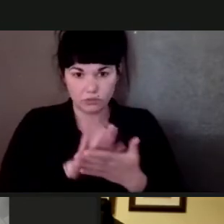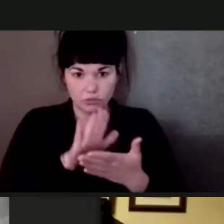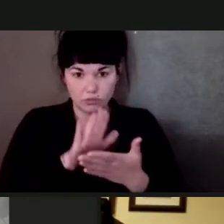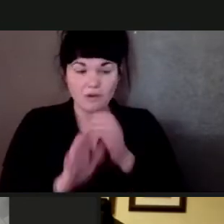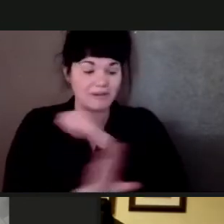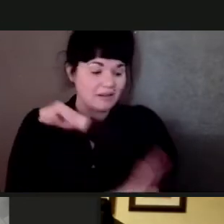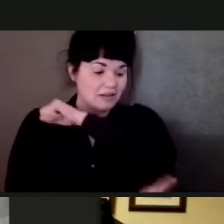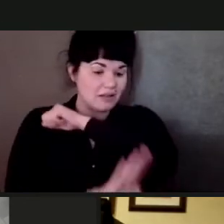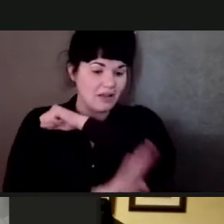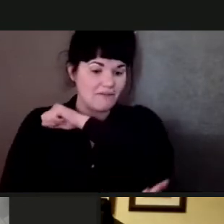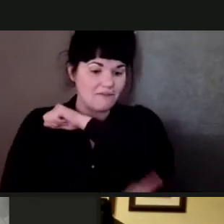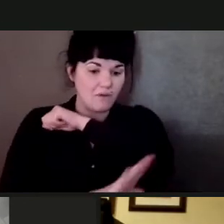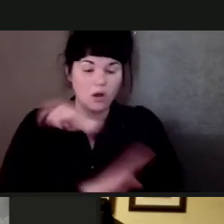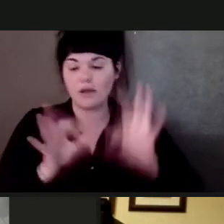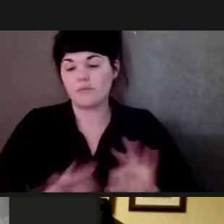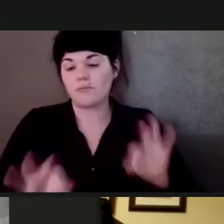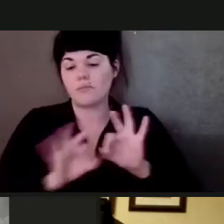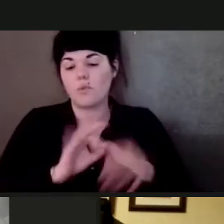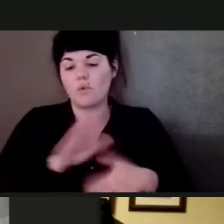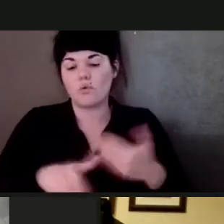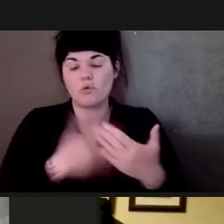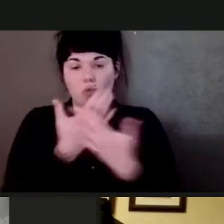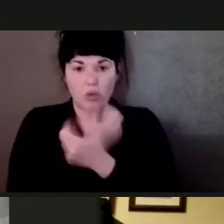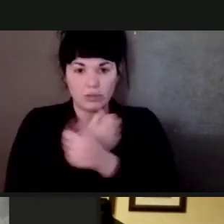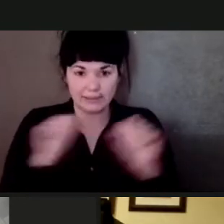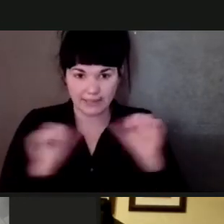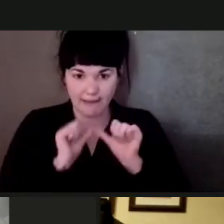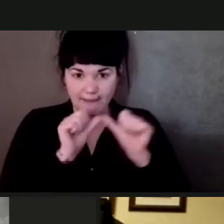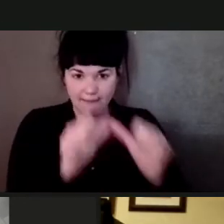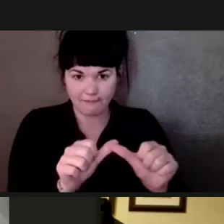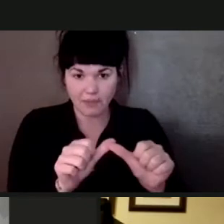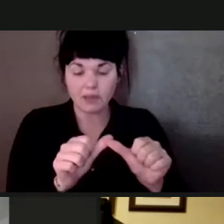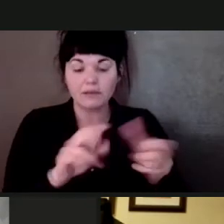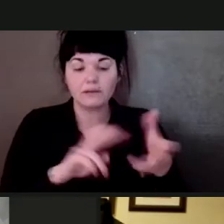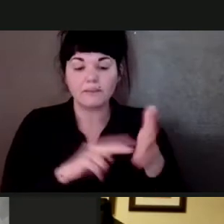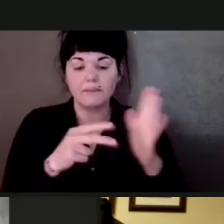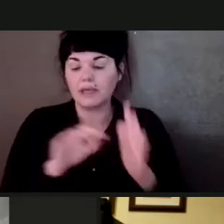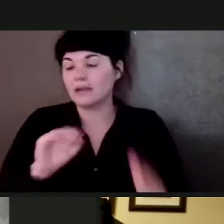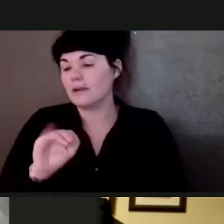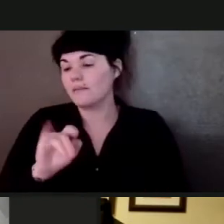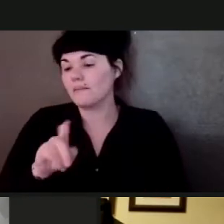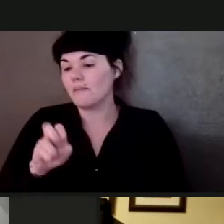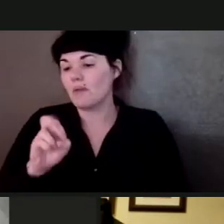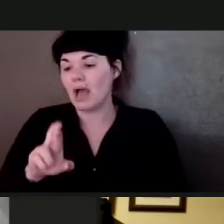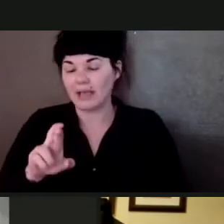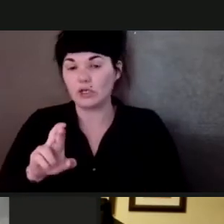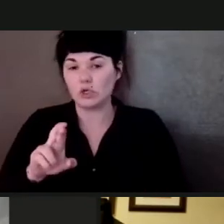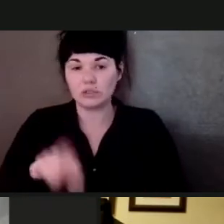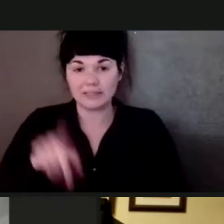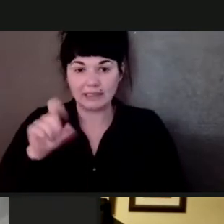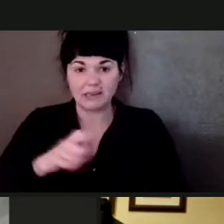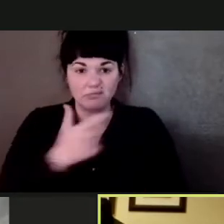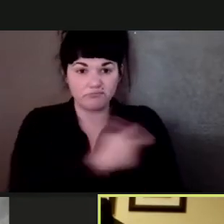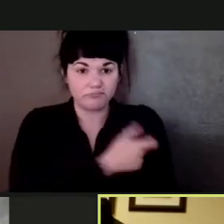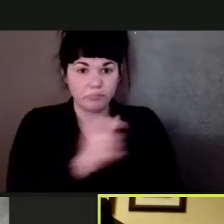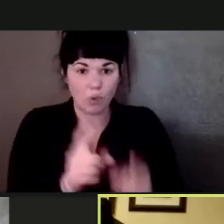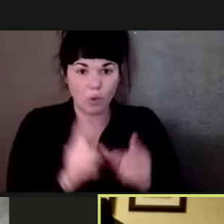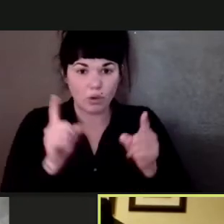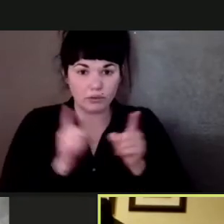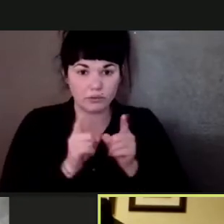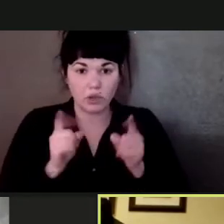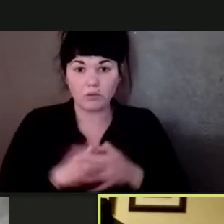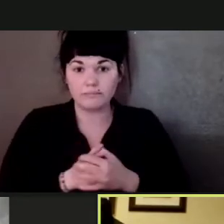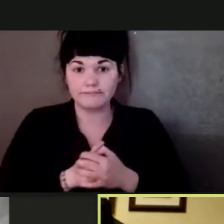getting our minors vaccinated is a part of that safe return. So thank you so much. Christine, were there any other questions?